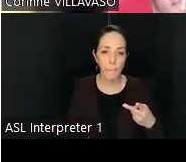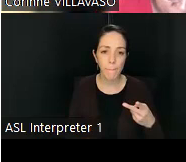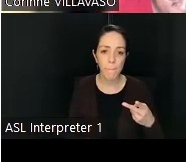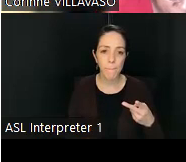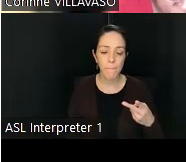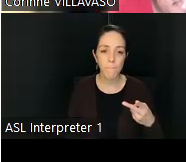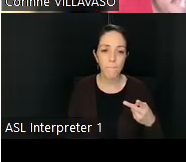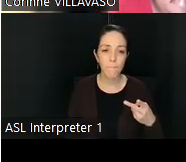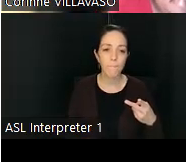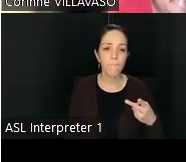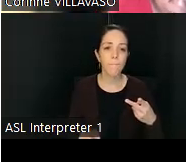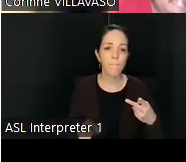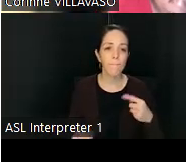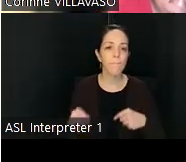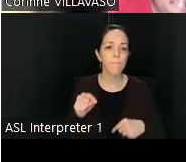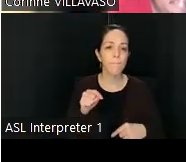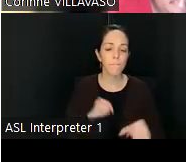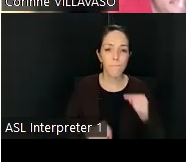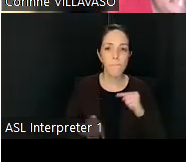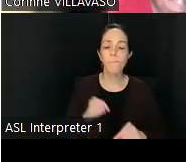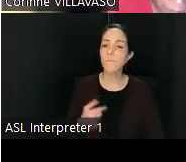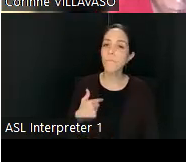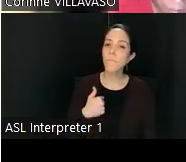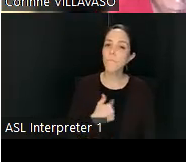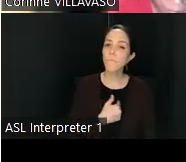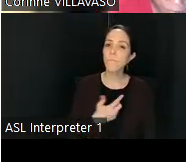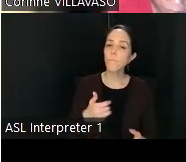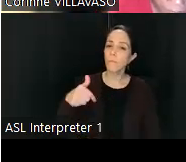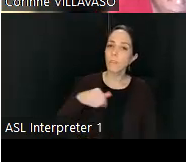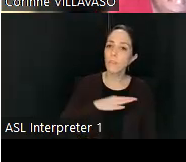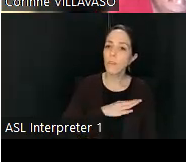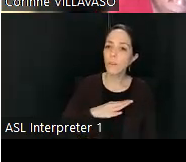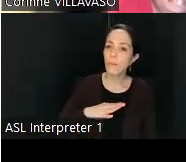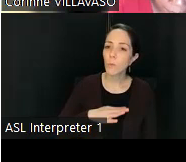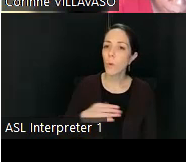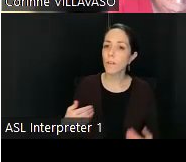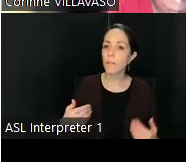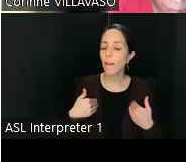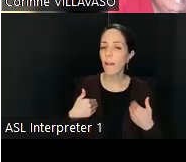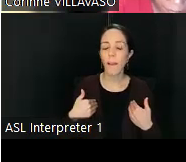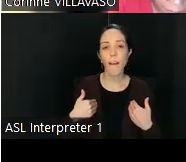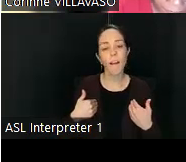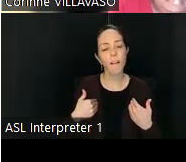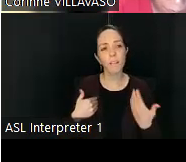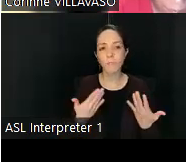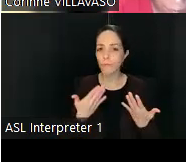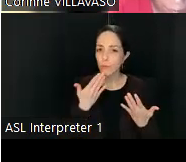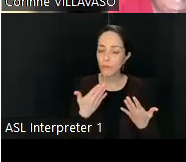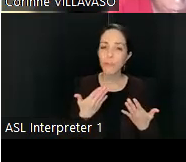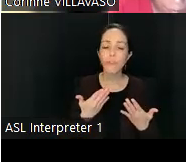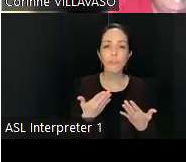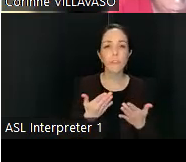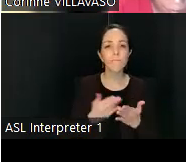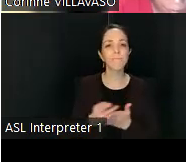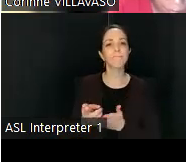going back to that we want this board to maintain the utmost integrity. But what if there was